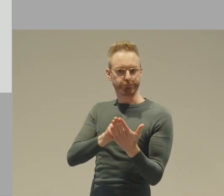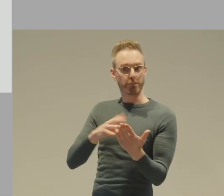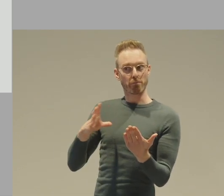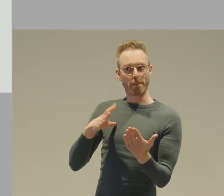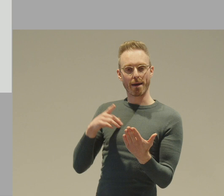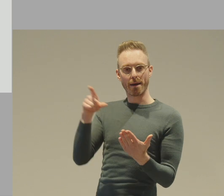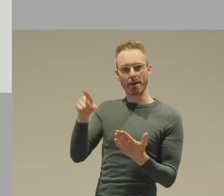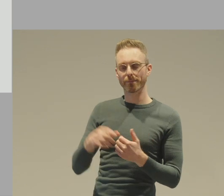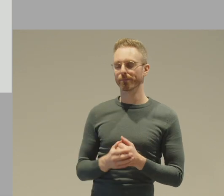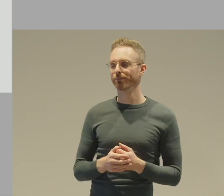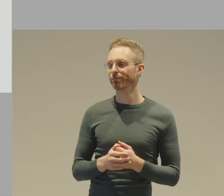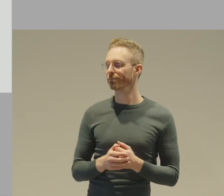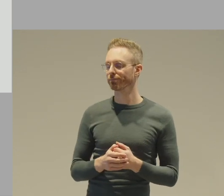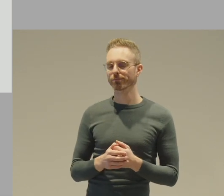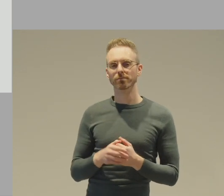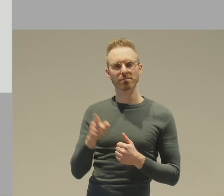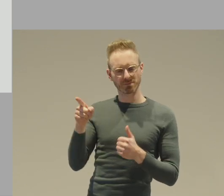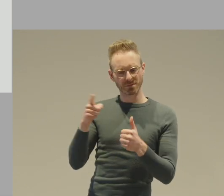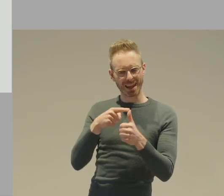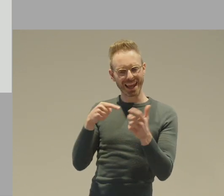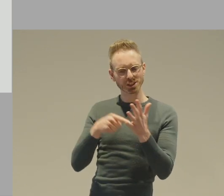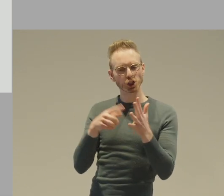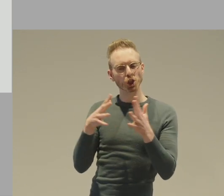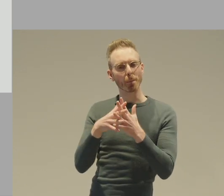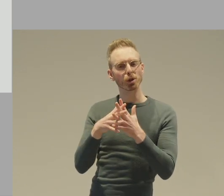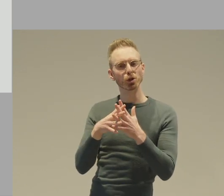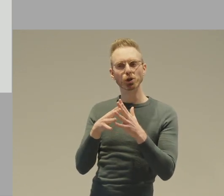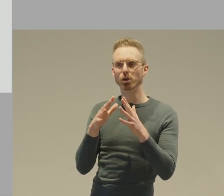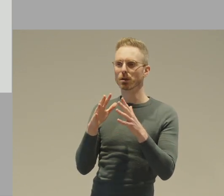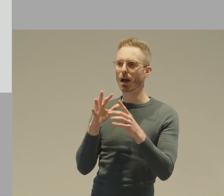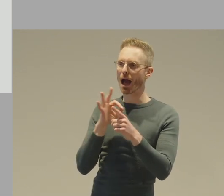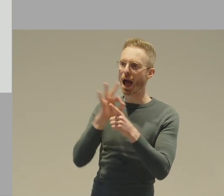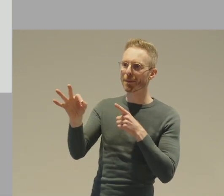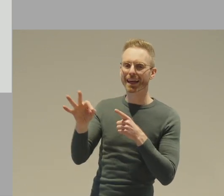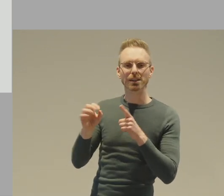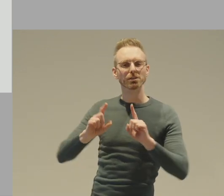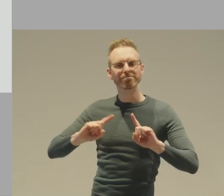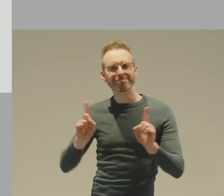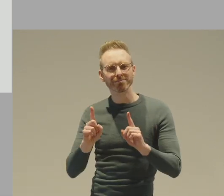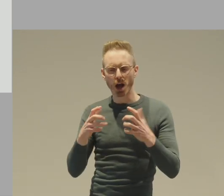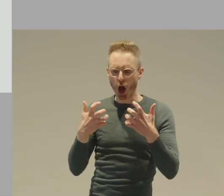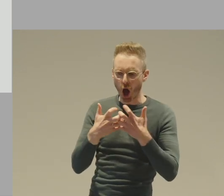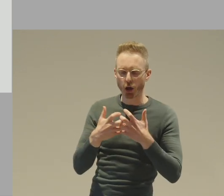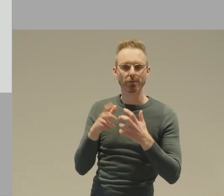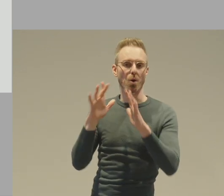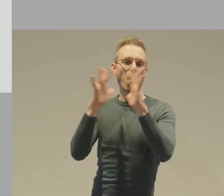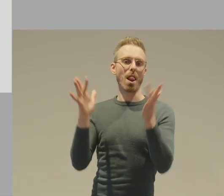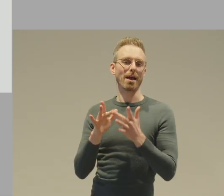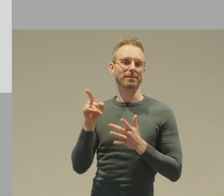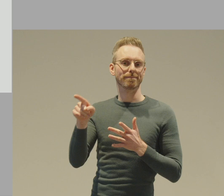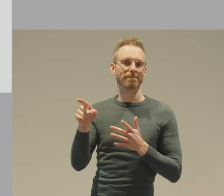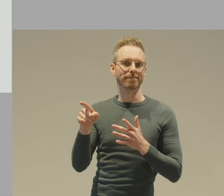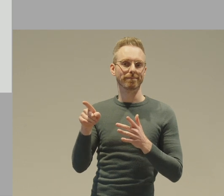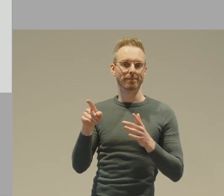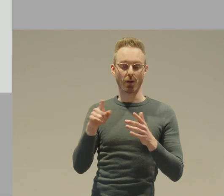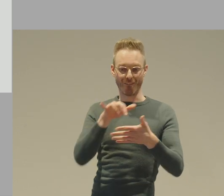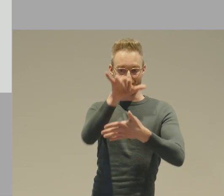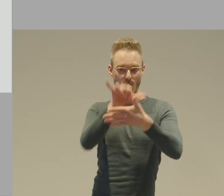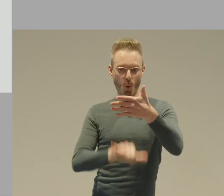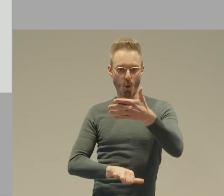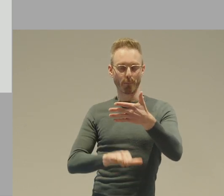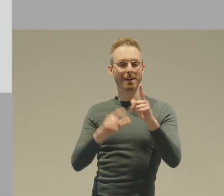The application itself is an online application form. We would always advise, or our process at least, is that you support the artist to fill out